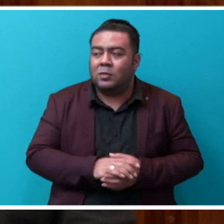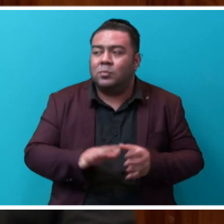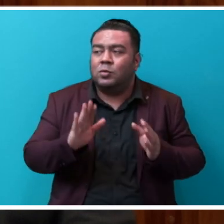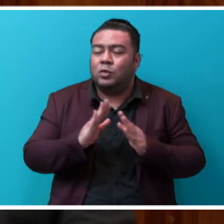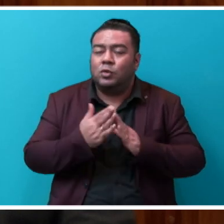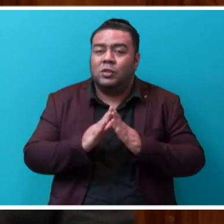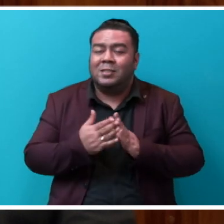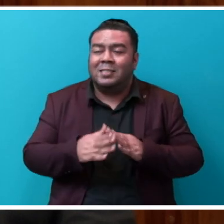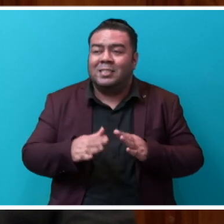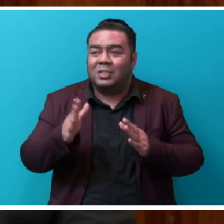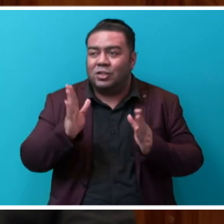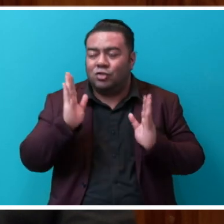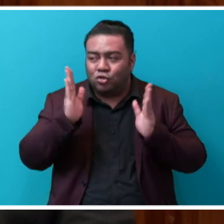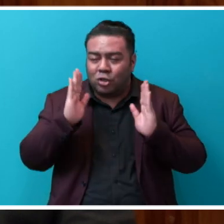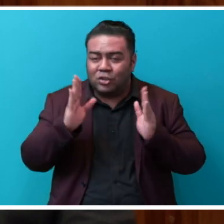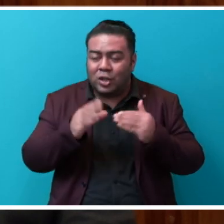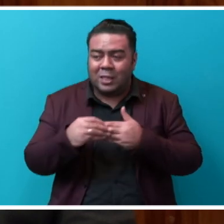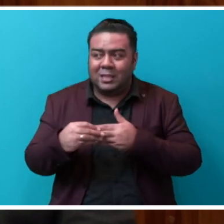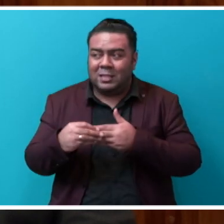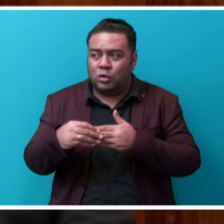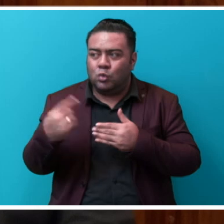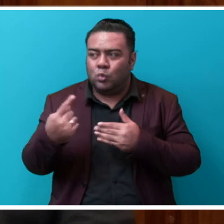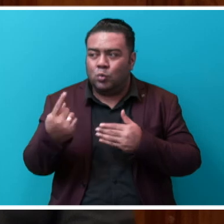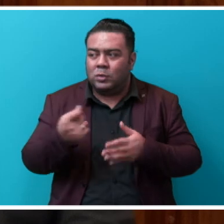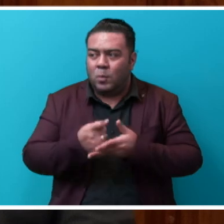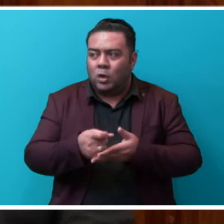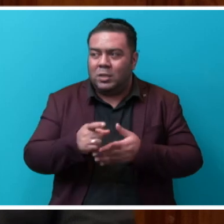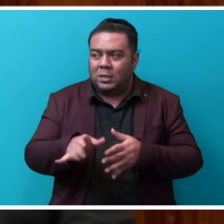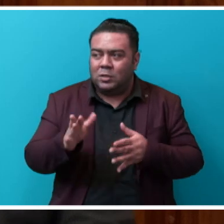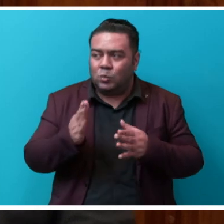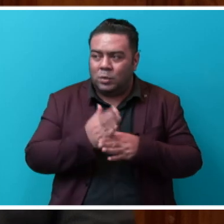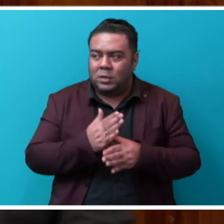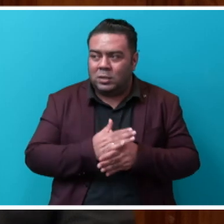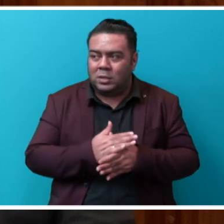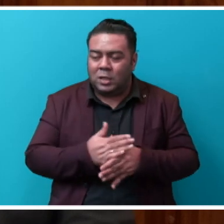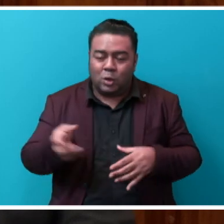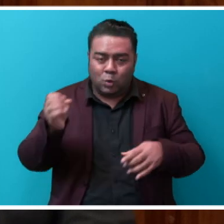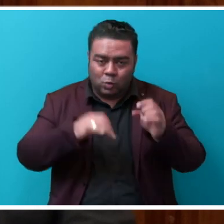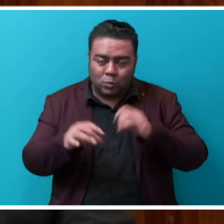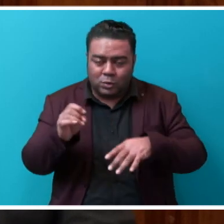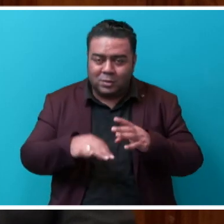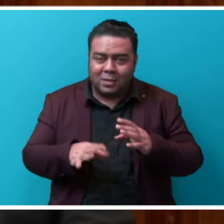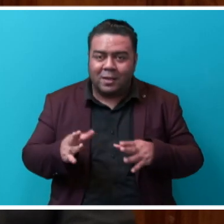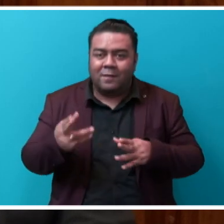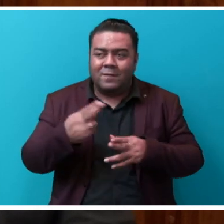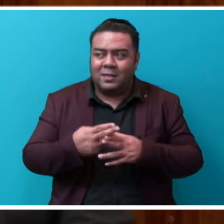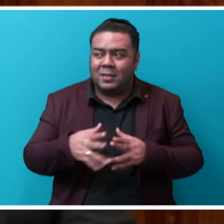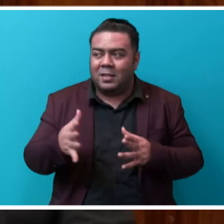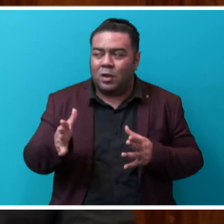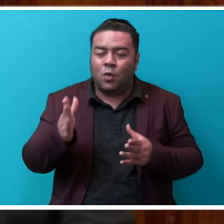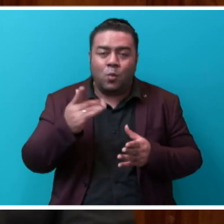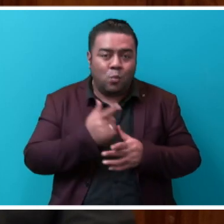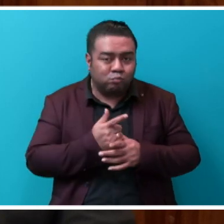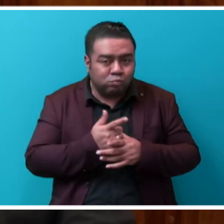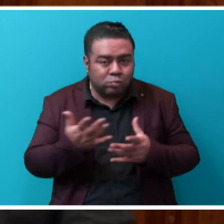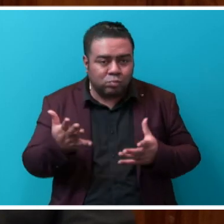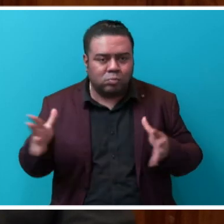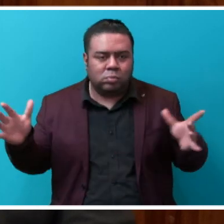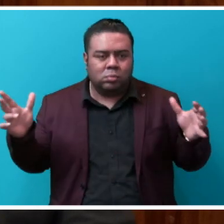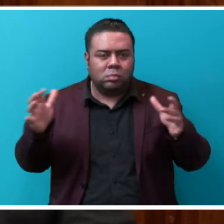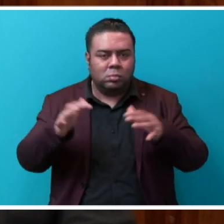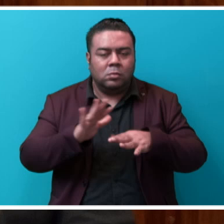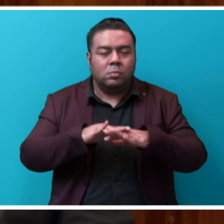community and church leaders who supported this drive. Their contributions in facilitating logistics, rallying the